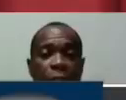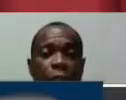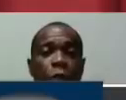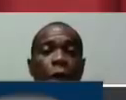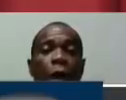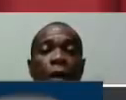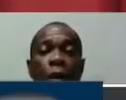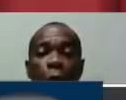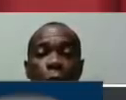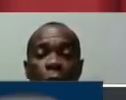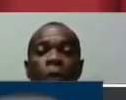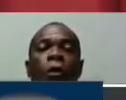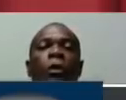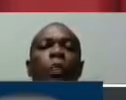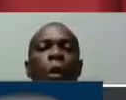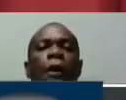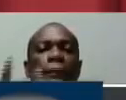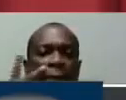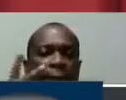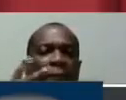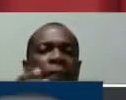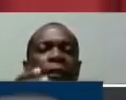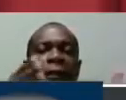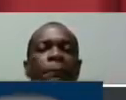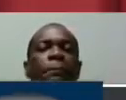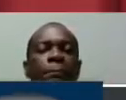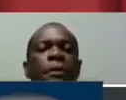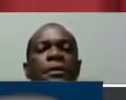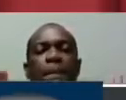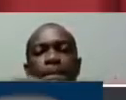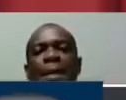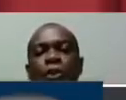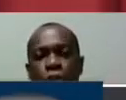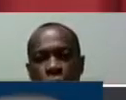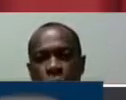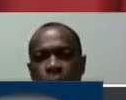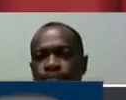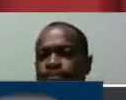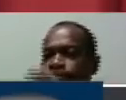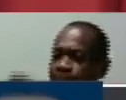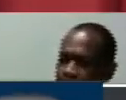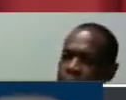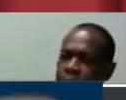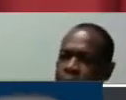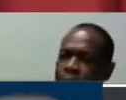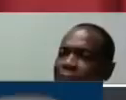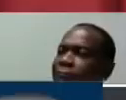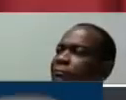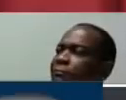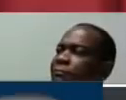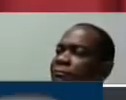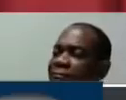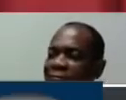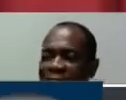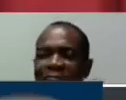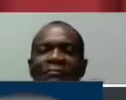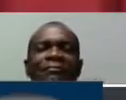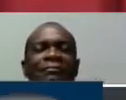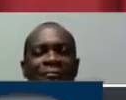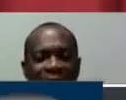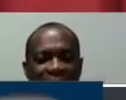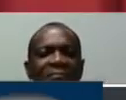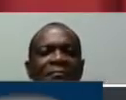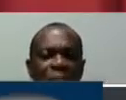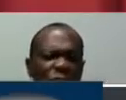see, okay, this is actually Jewel Brown, this is what he looks like when you use the app and scan it. So that work is being done, and